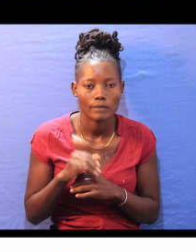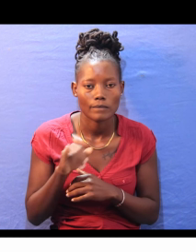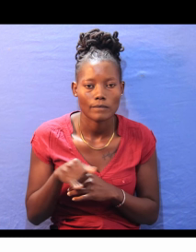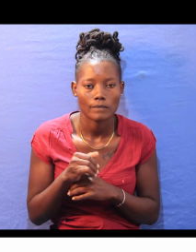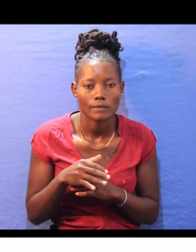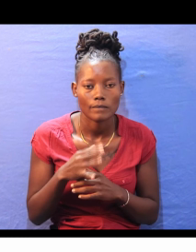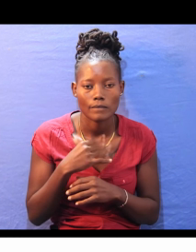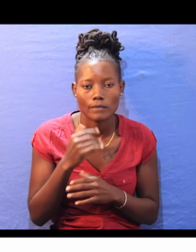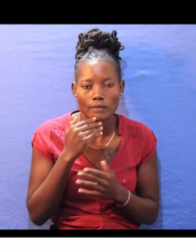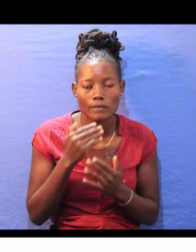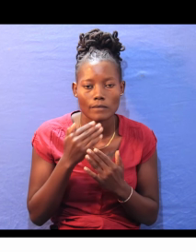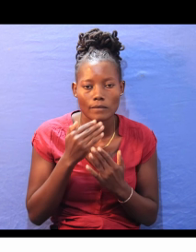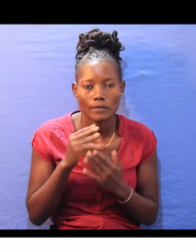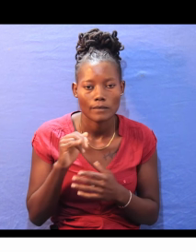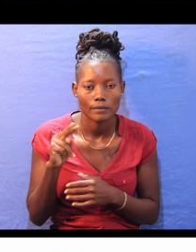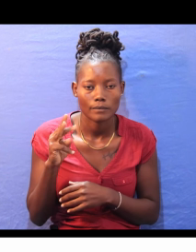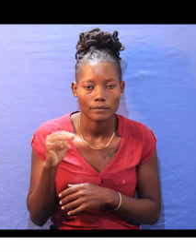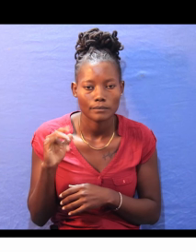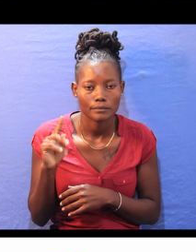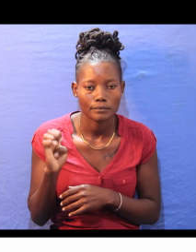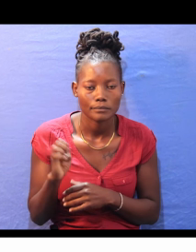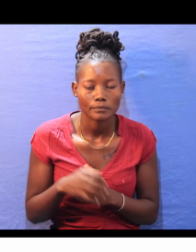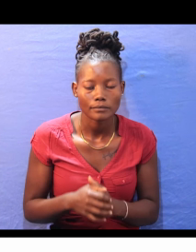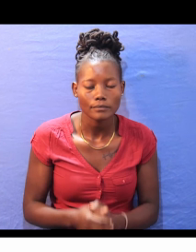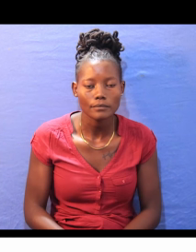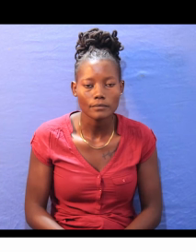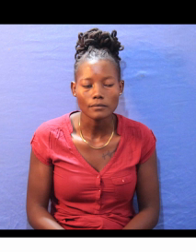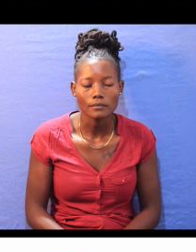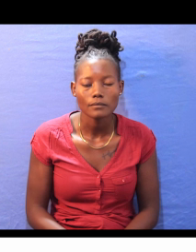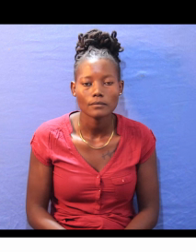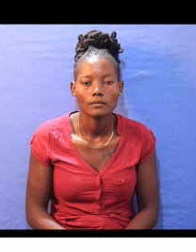say thank you, Mike. Oh, thank you, Demir.